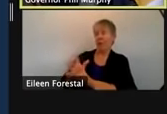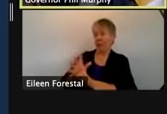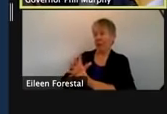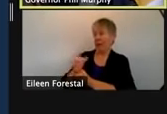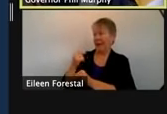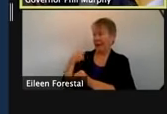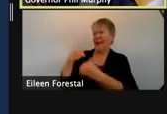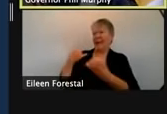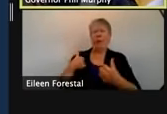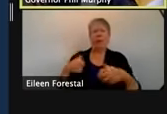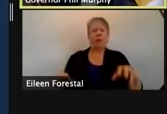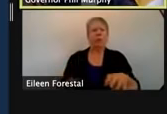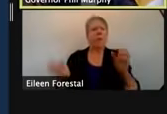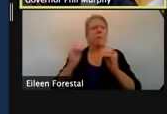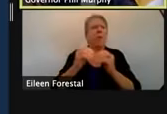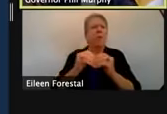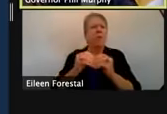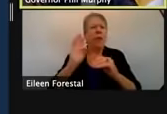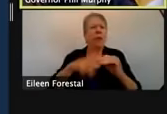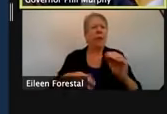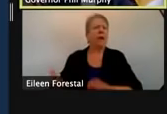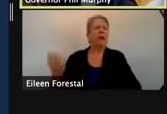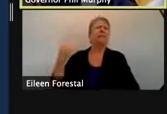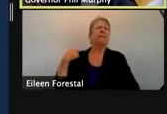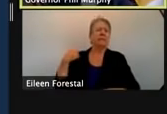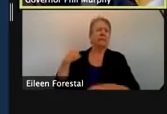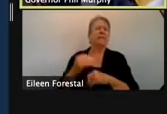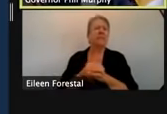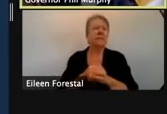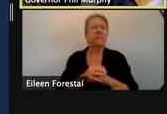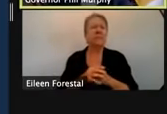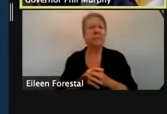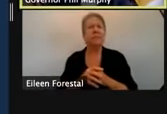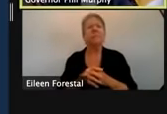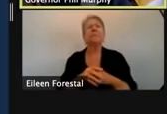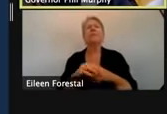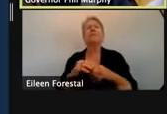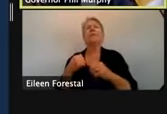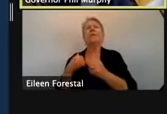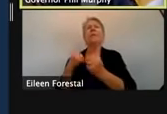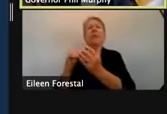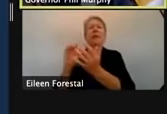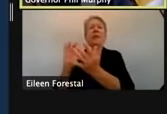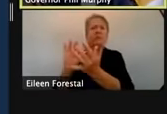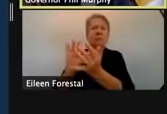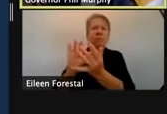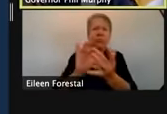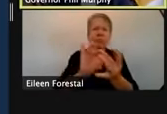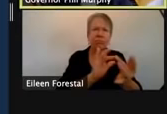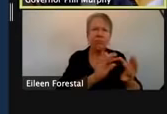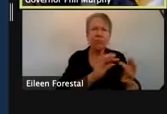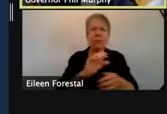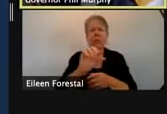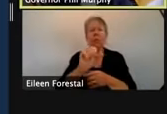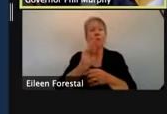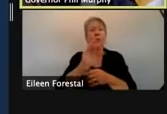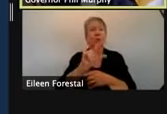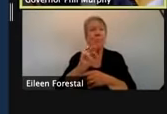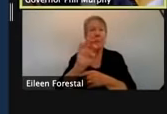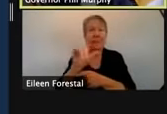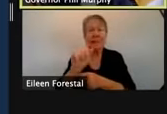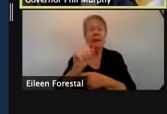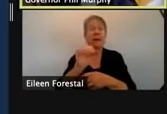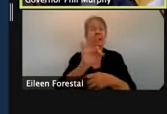customers through more targeted communications and social media, alerting residents to the fact that most of their transactions can